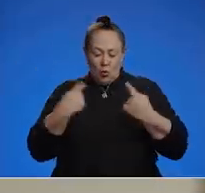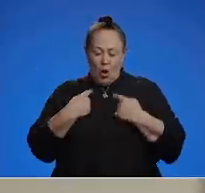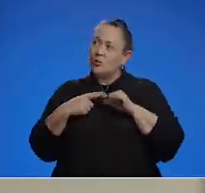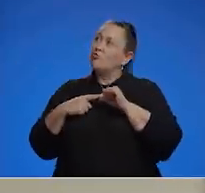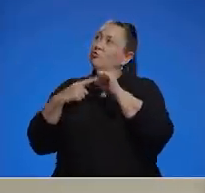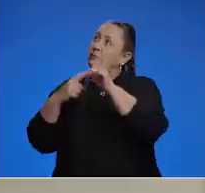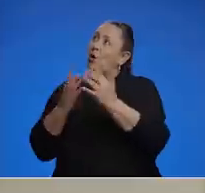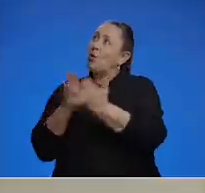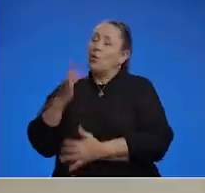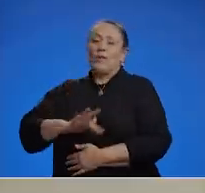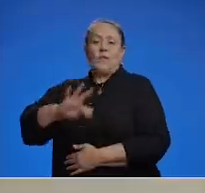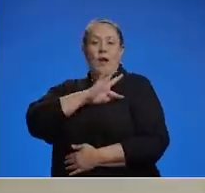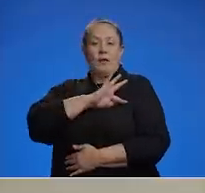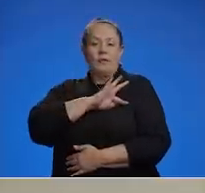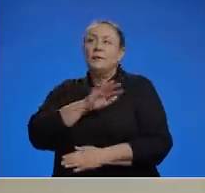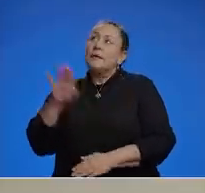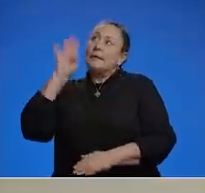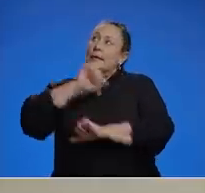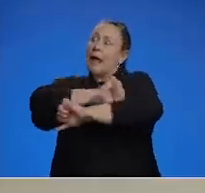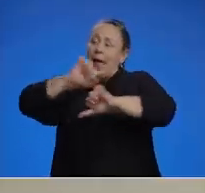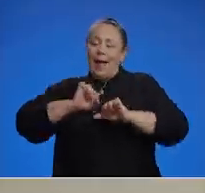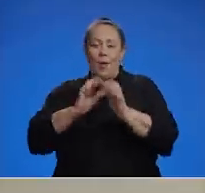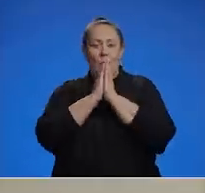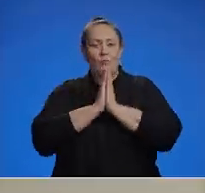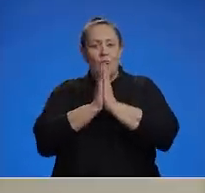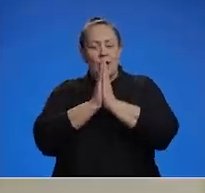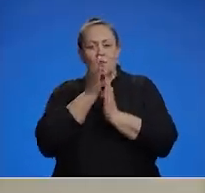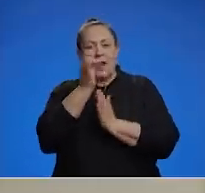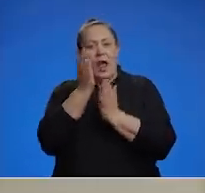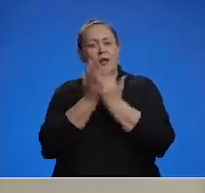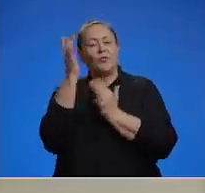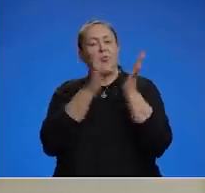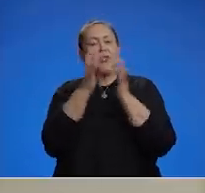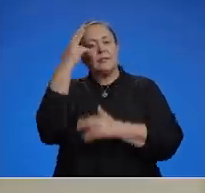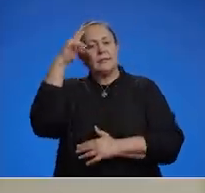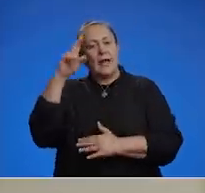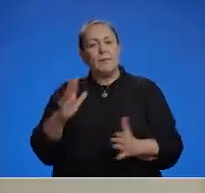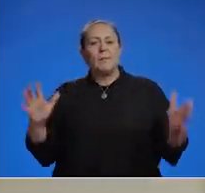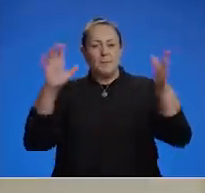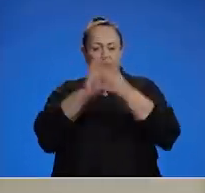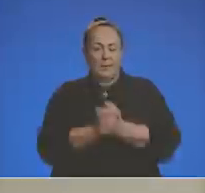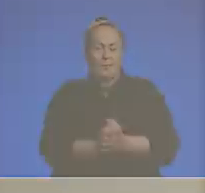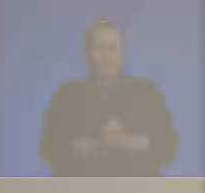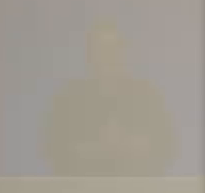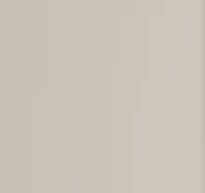respond to you in faith. Hear our prayers, which we ask in Jesus' name.